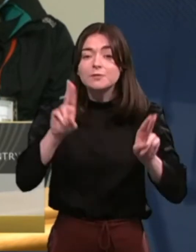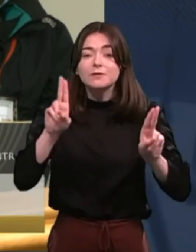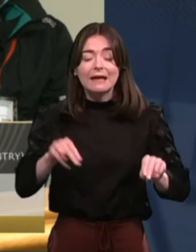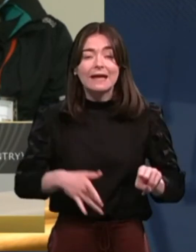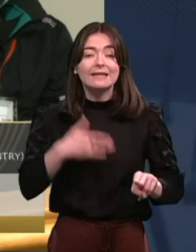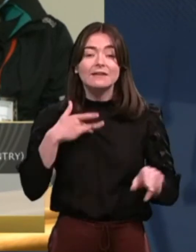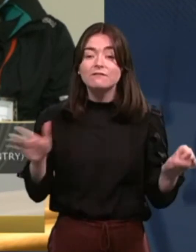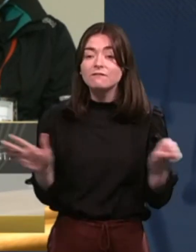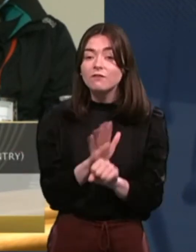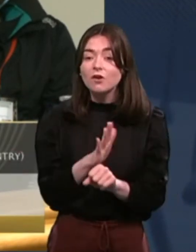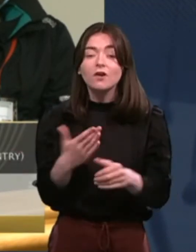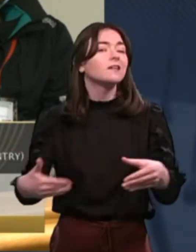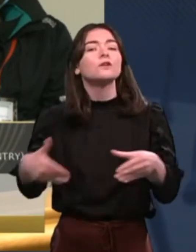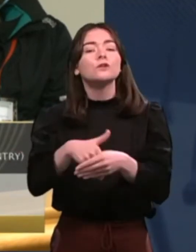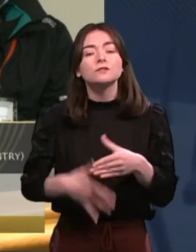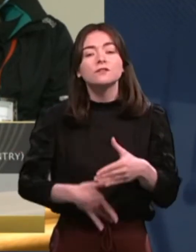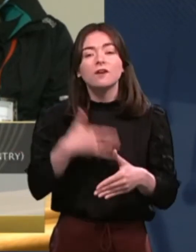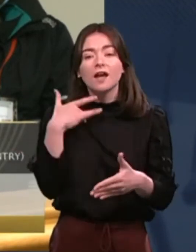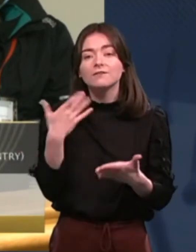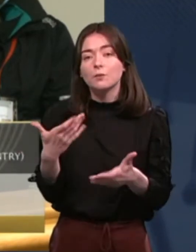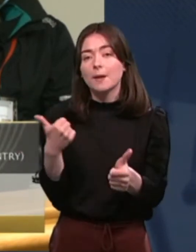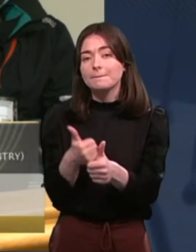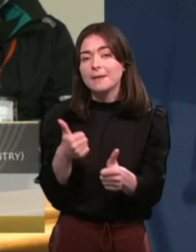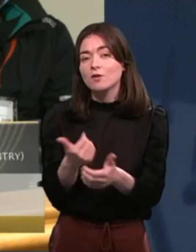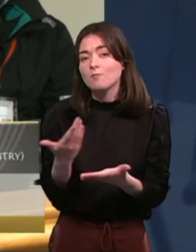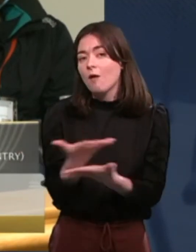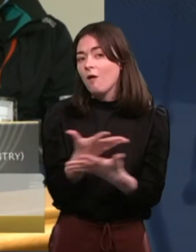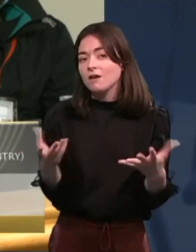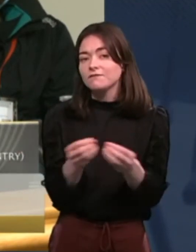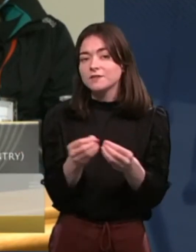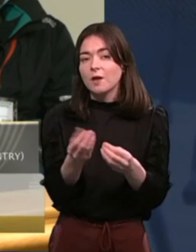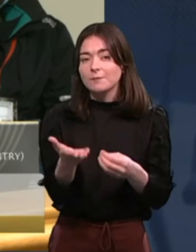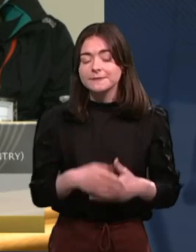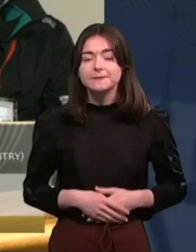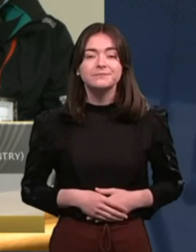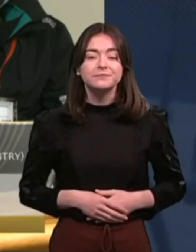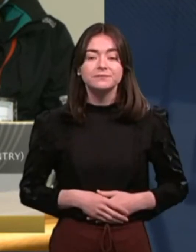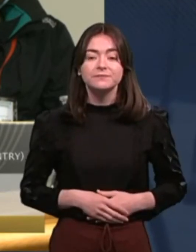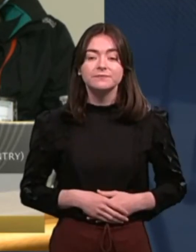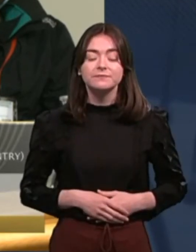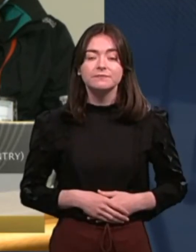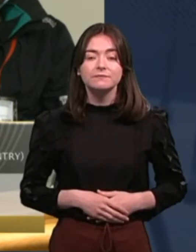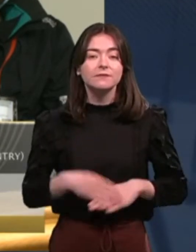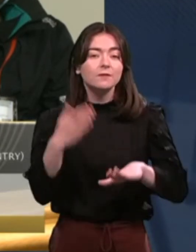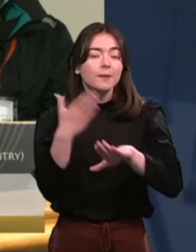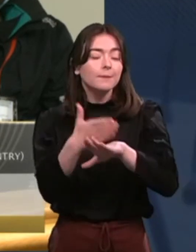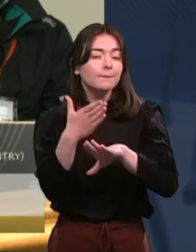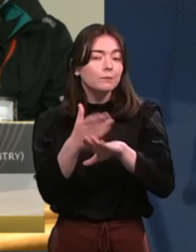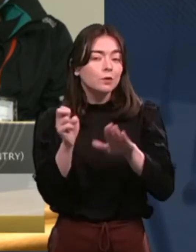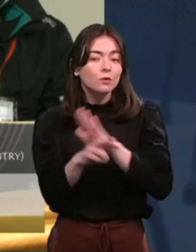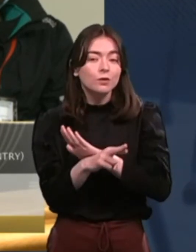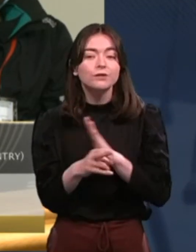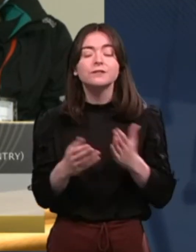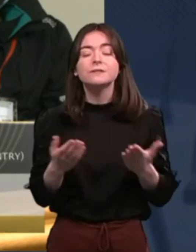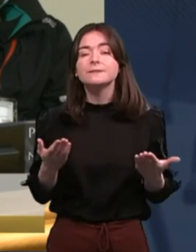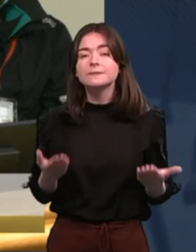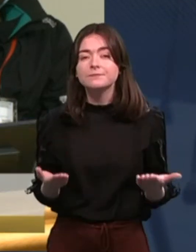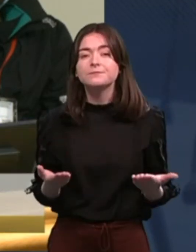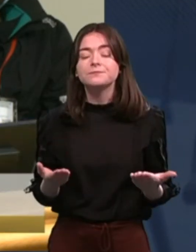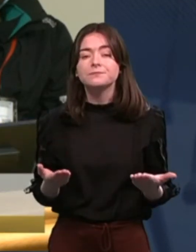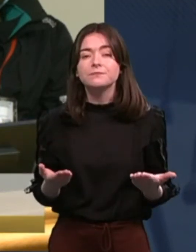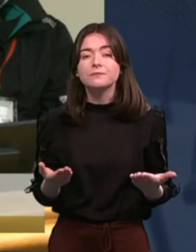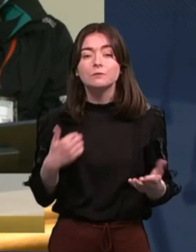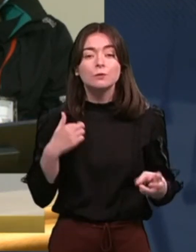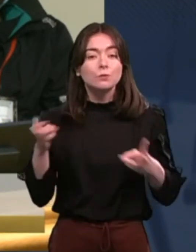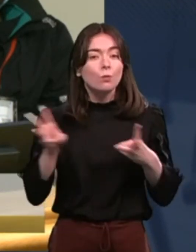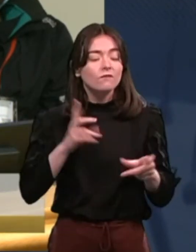inclusive lives, and I'd echo all his sentiments in that regard. The employer side of it, Deputy, I suppose we work